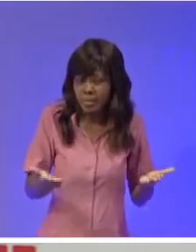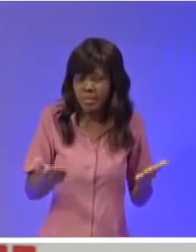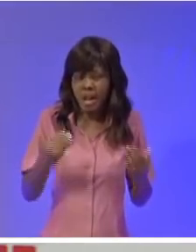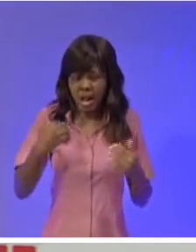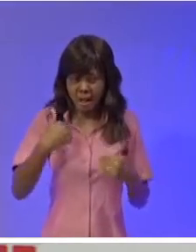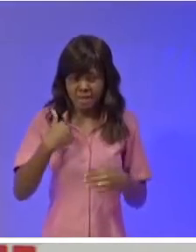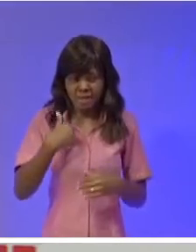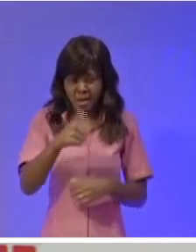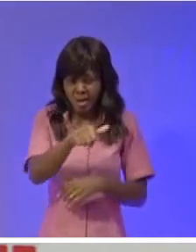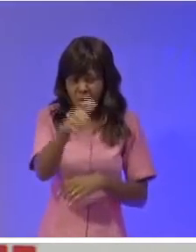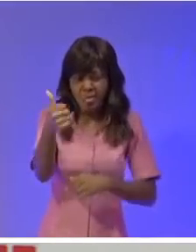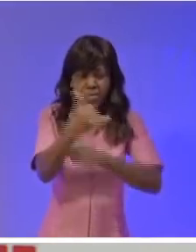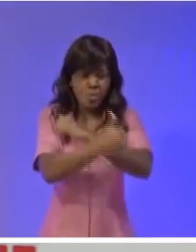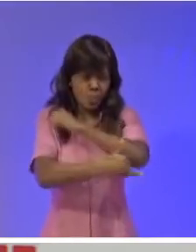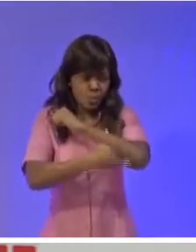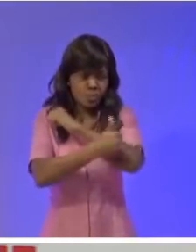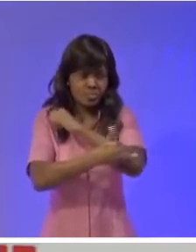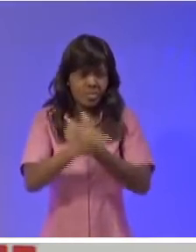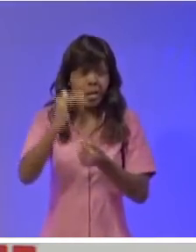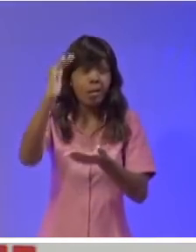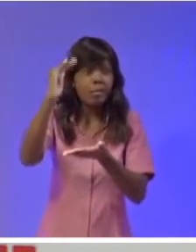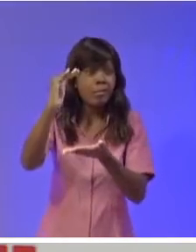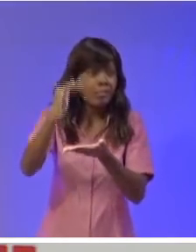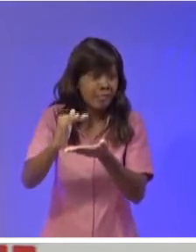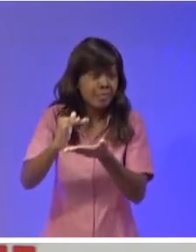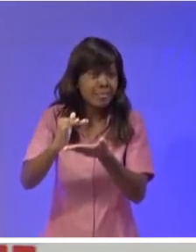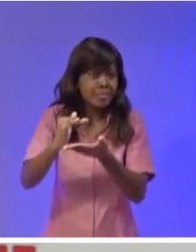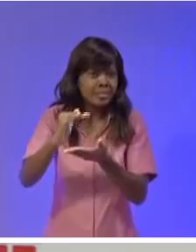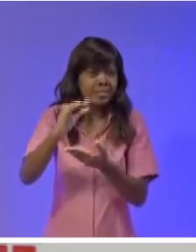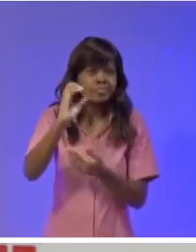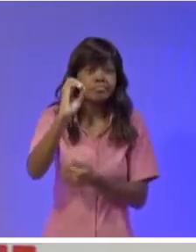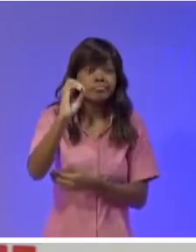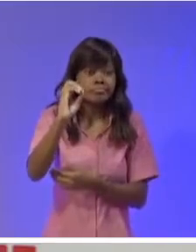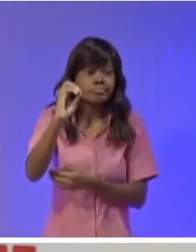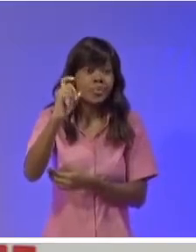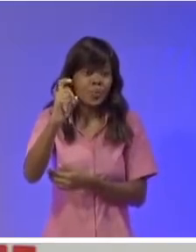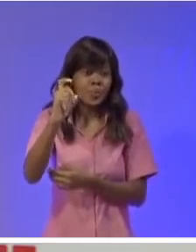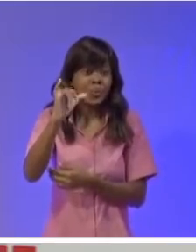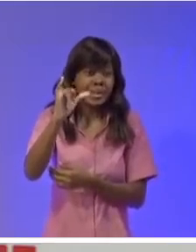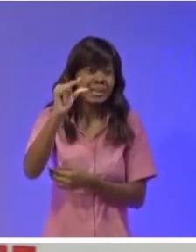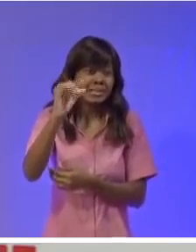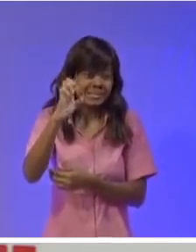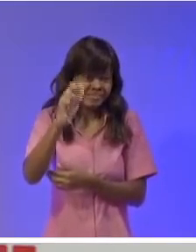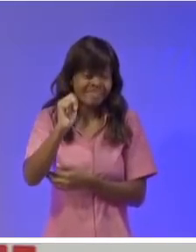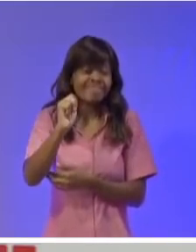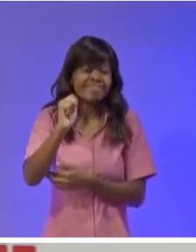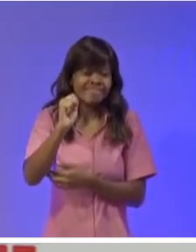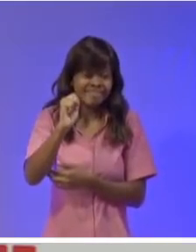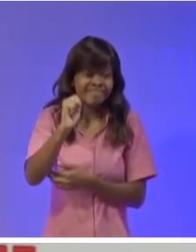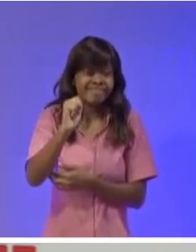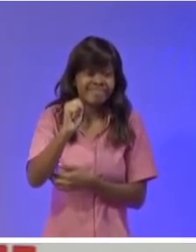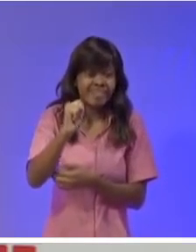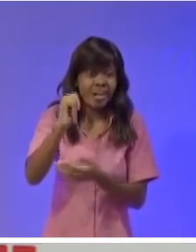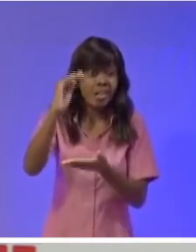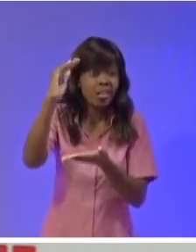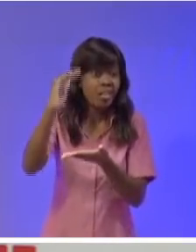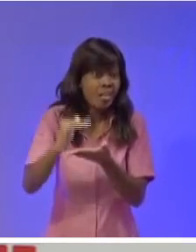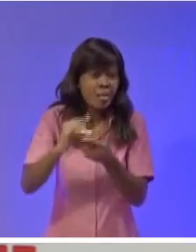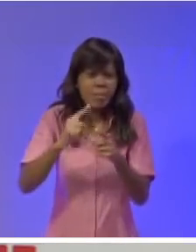We ensured that key consumables were always present. We never ran out of test